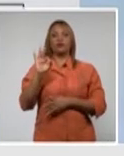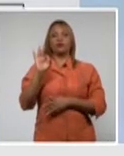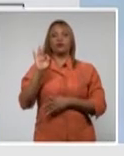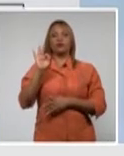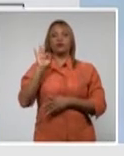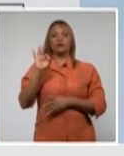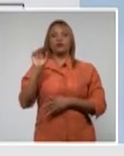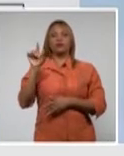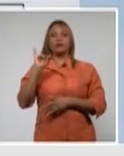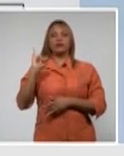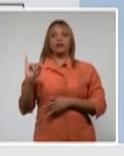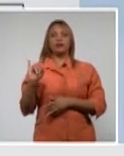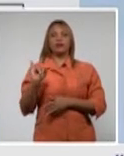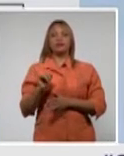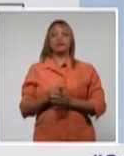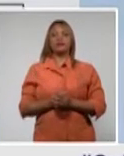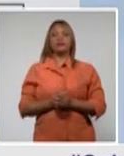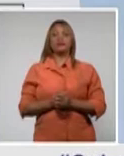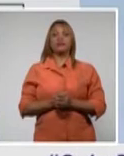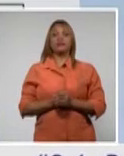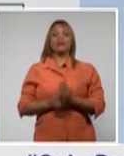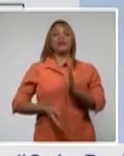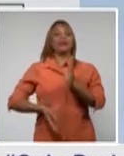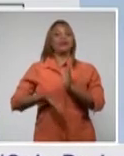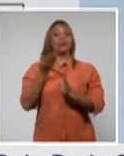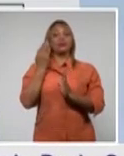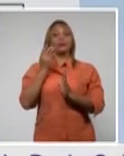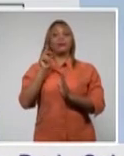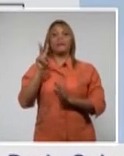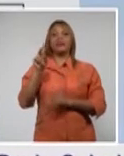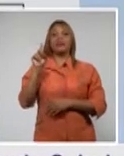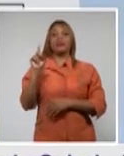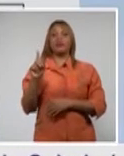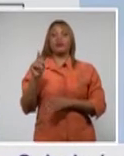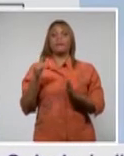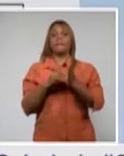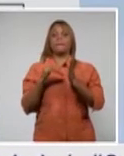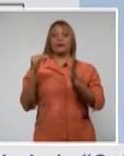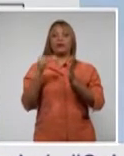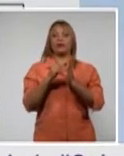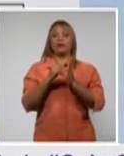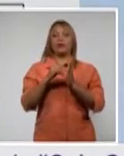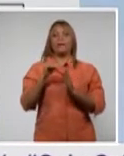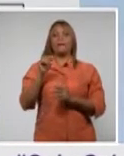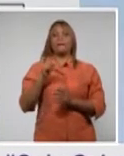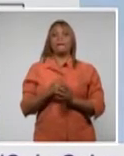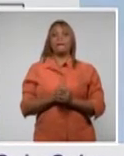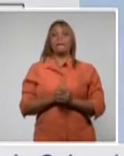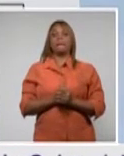312,886 people were diagnosed with the virus, for a total of